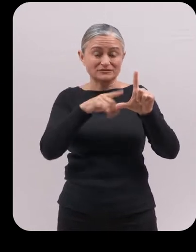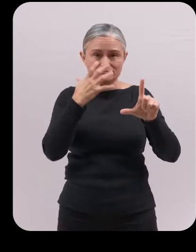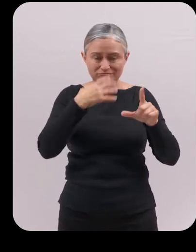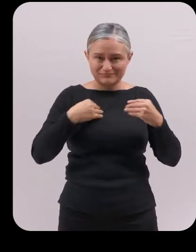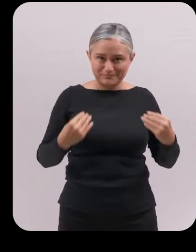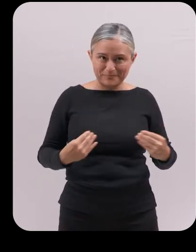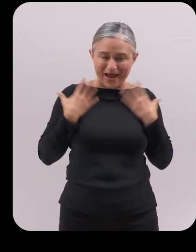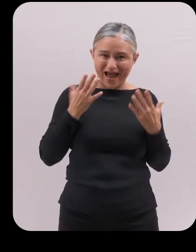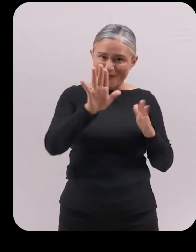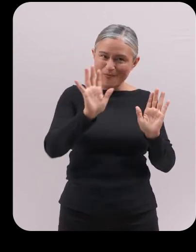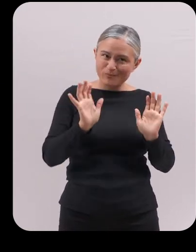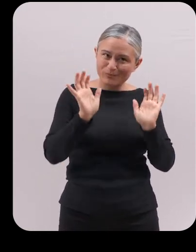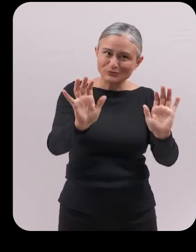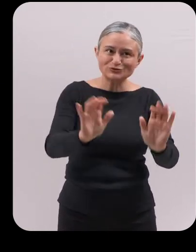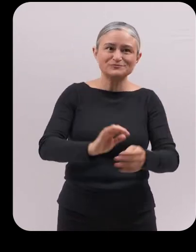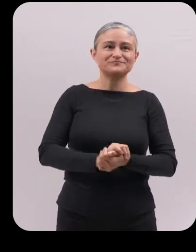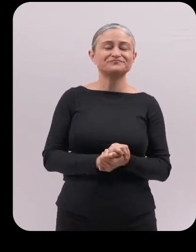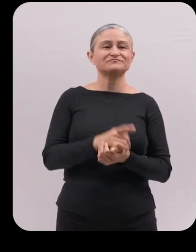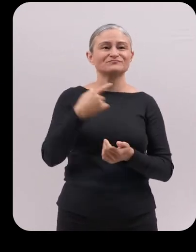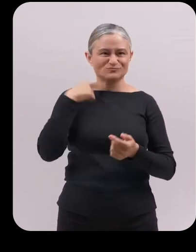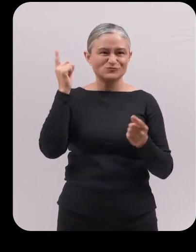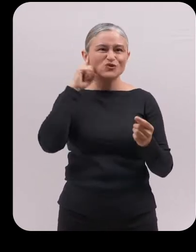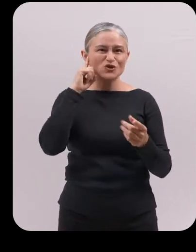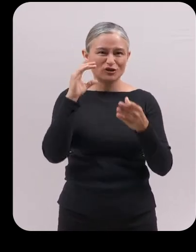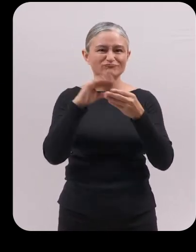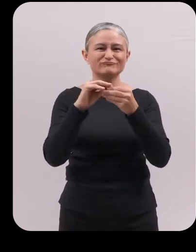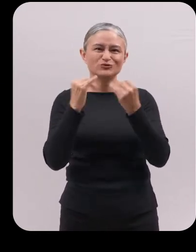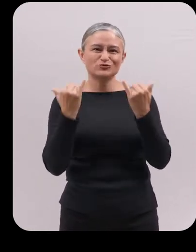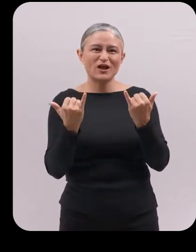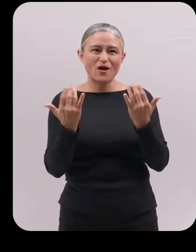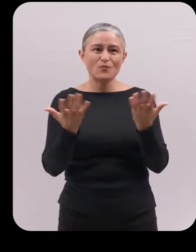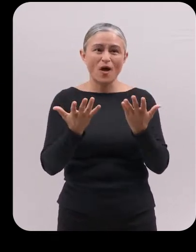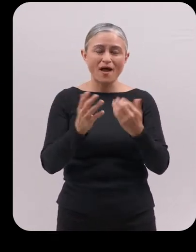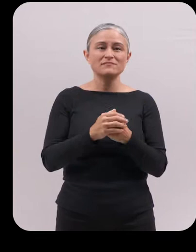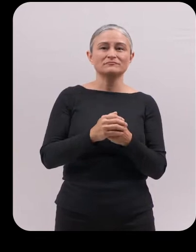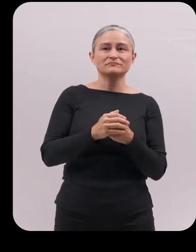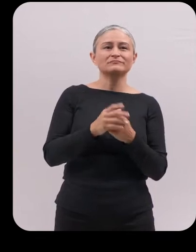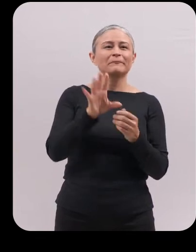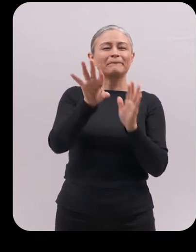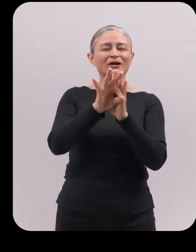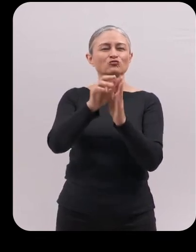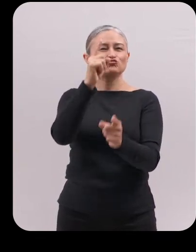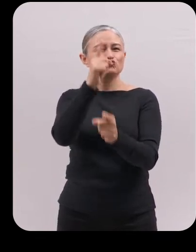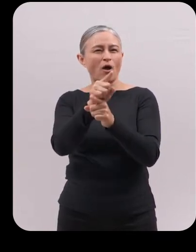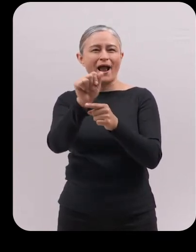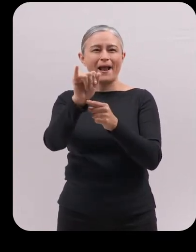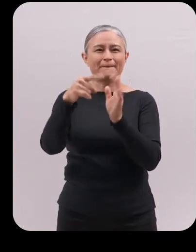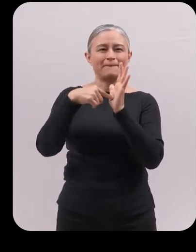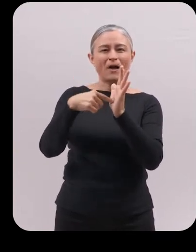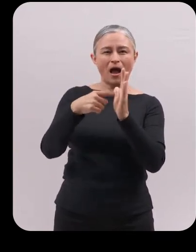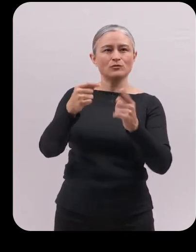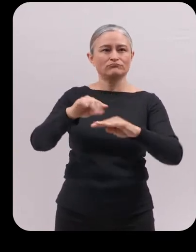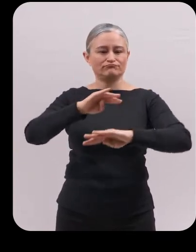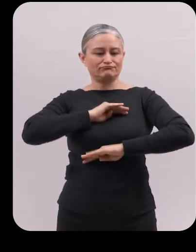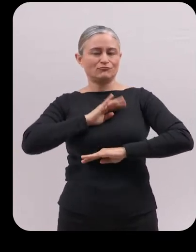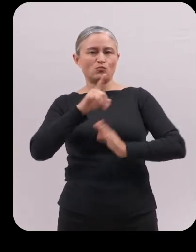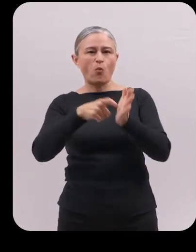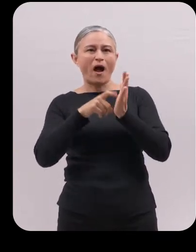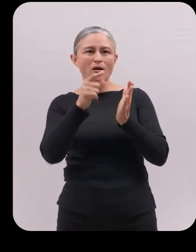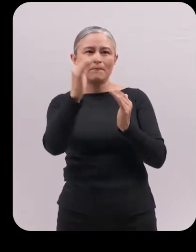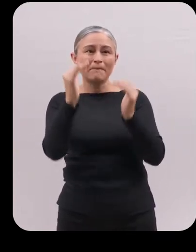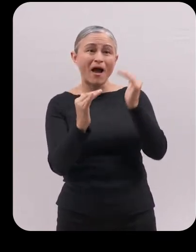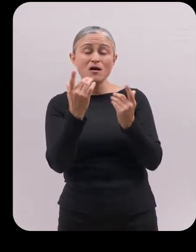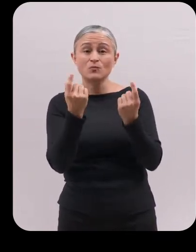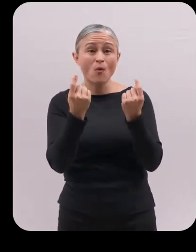see. And like you heard about earlier today, selecting the right AI model for your needs requires a balance